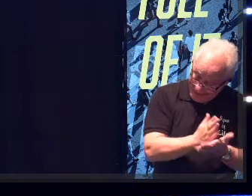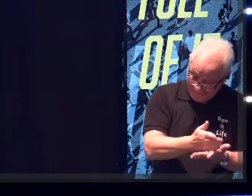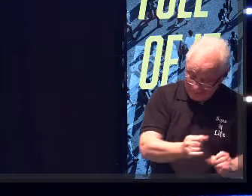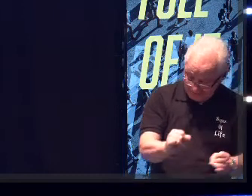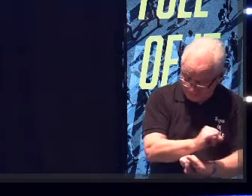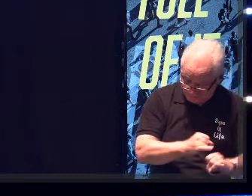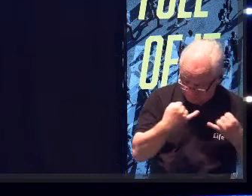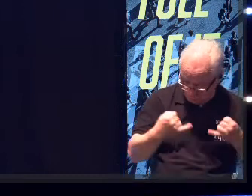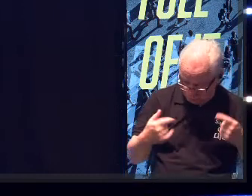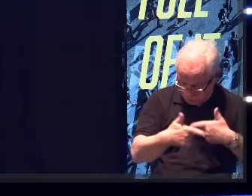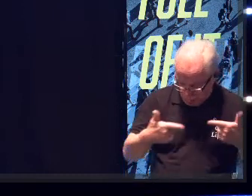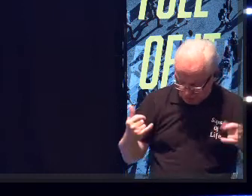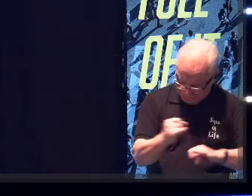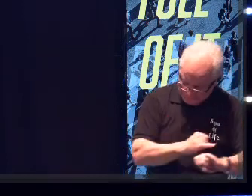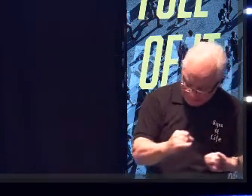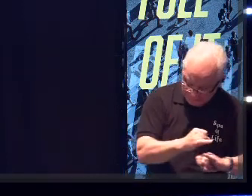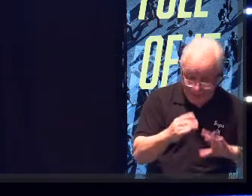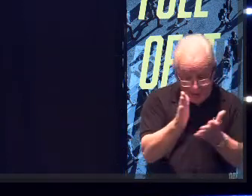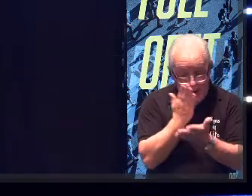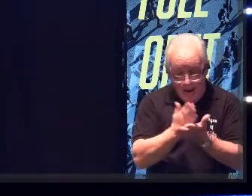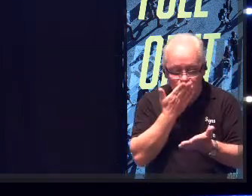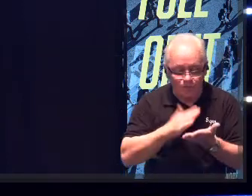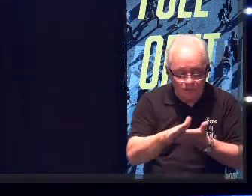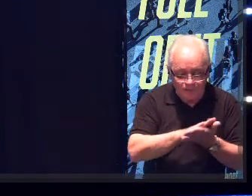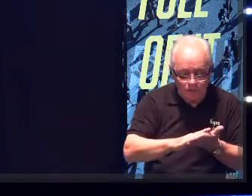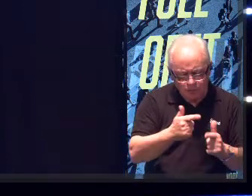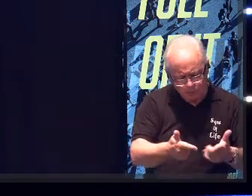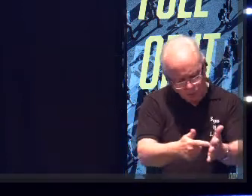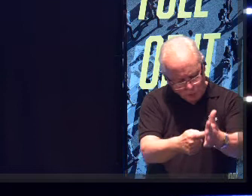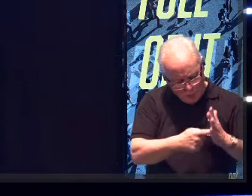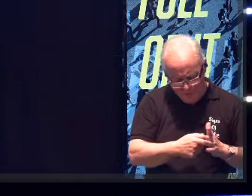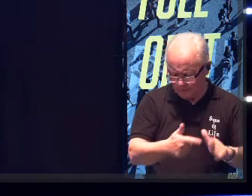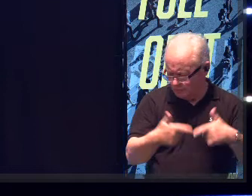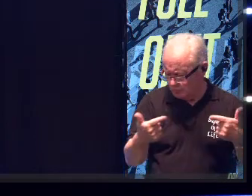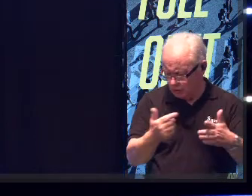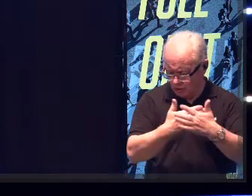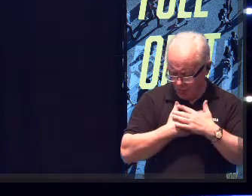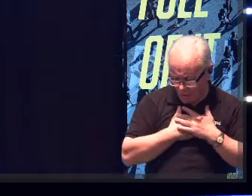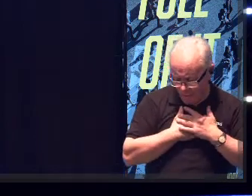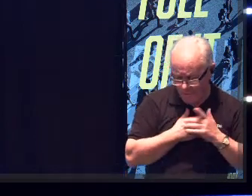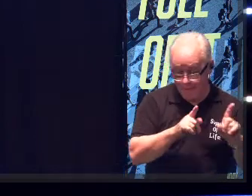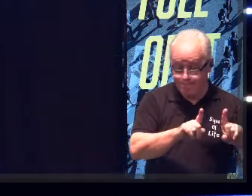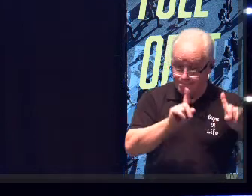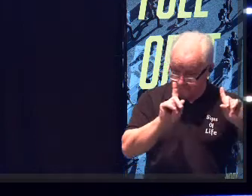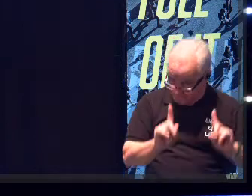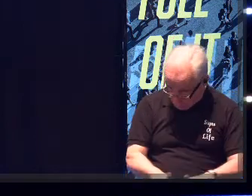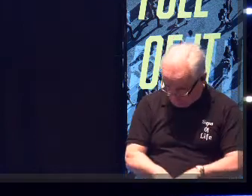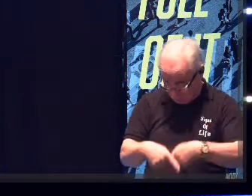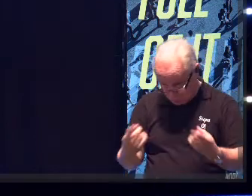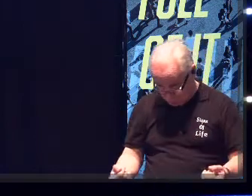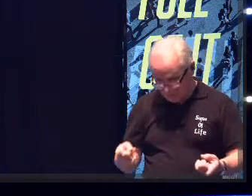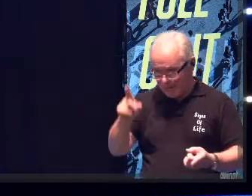been forgiven. So she has shown much love. But a person who is